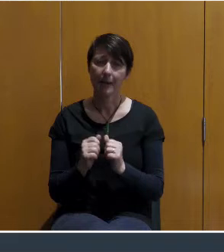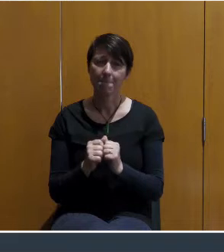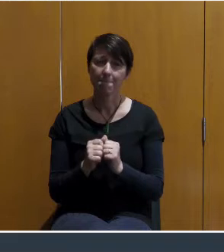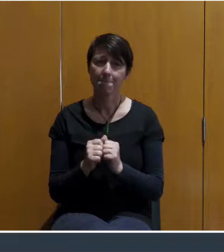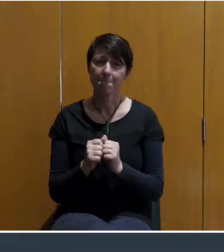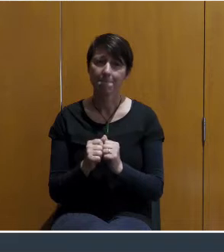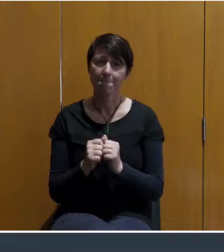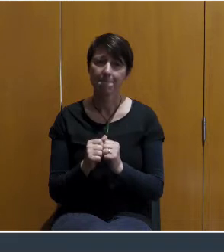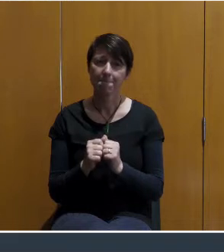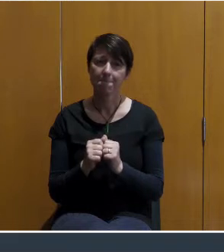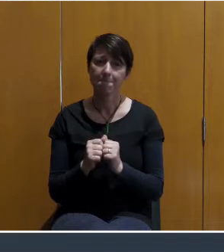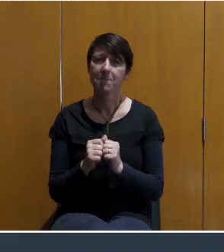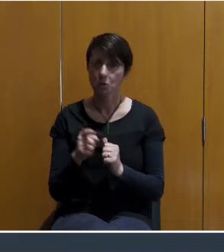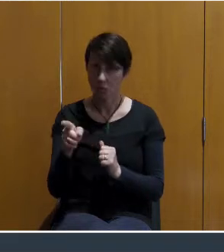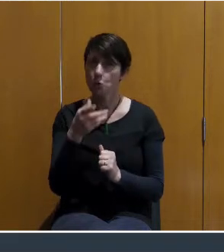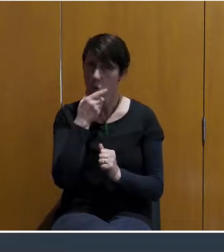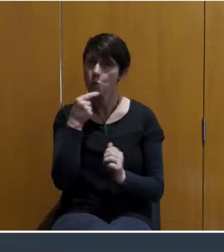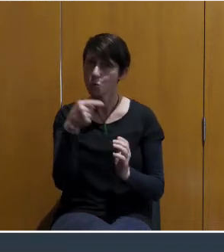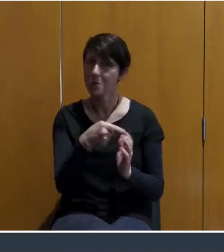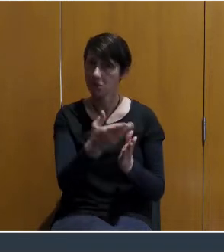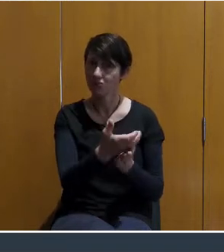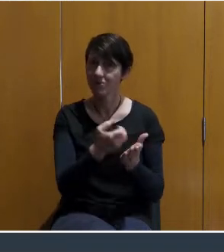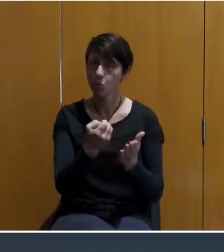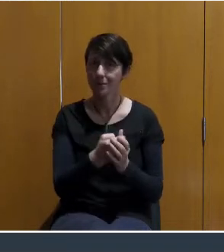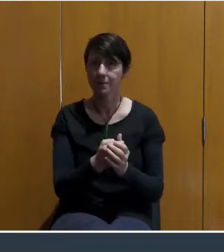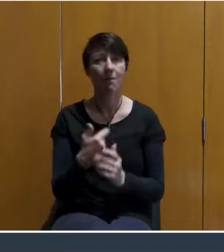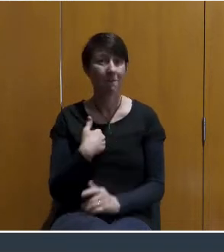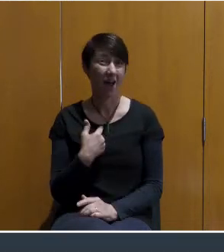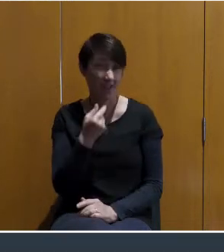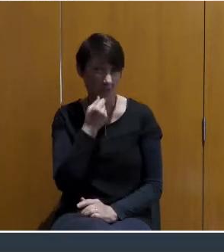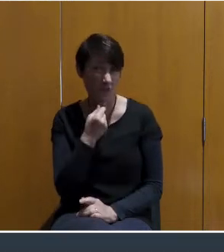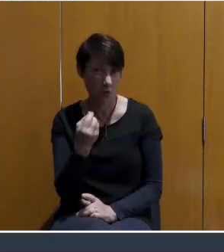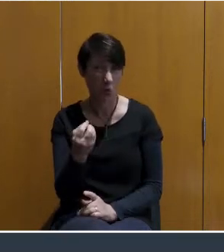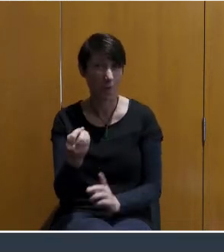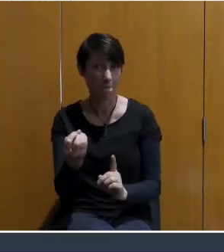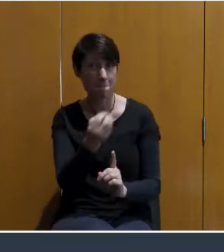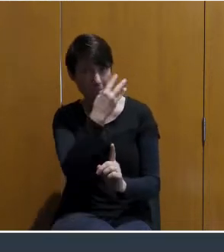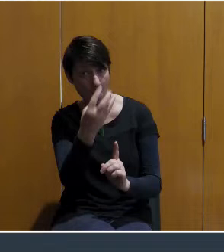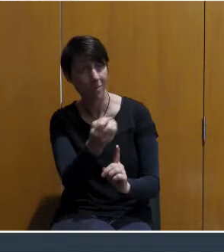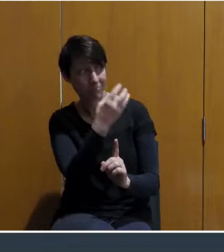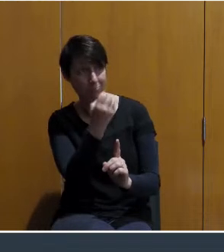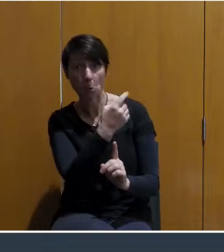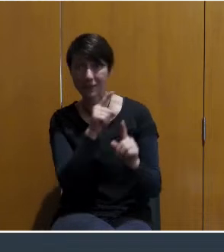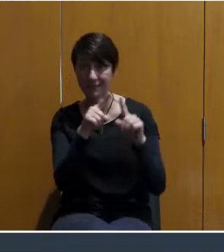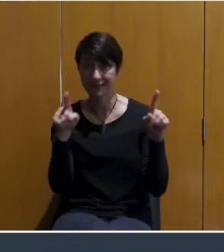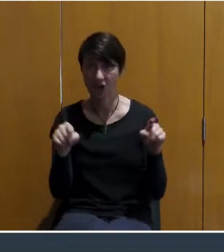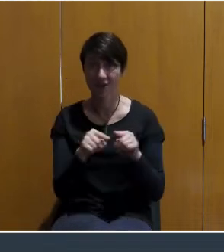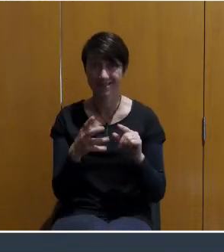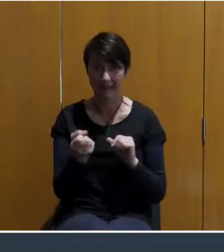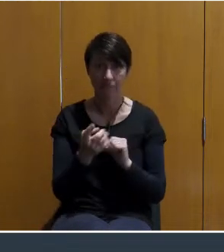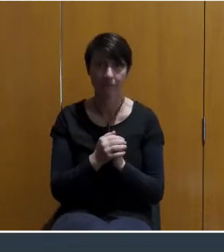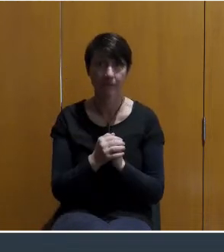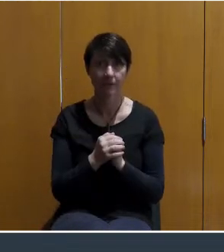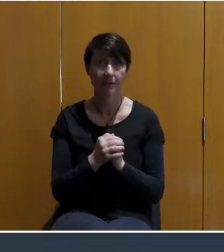I've got a few PowerPoint slides for you, and really I'm a resource for your questions